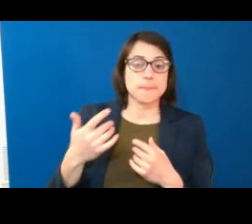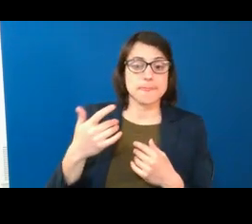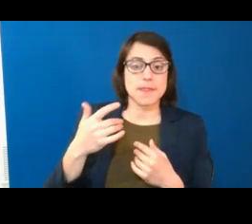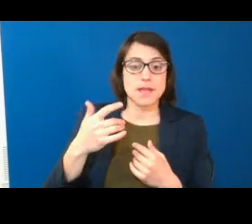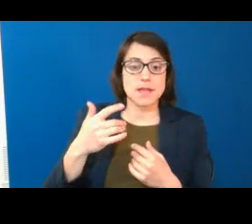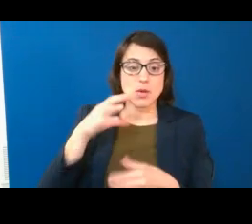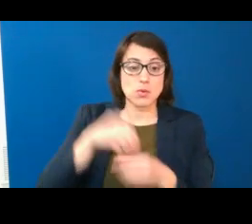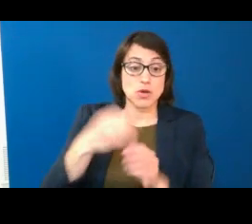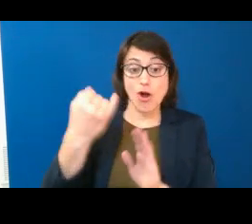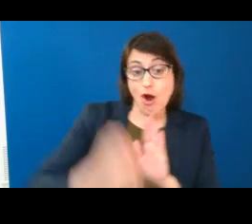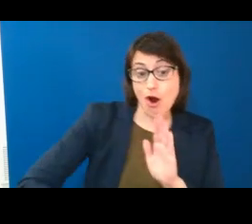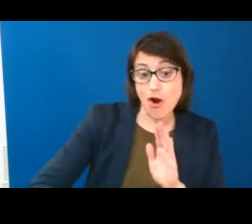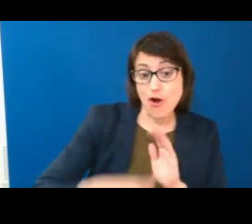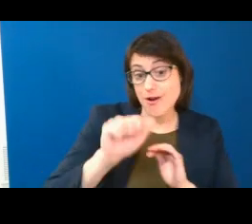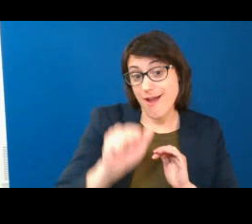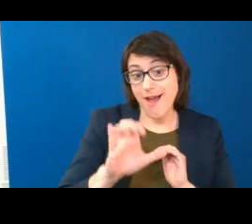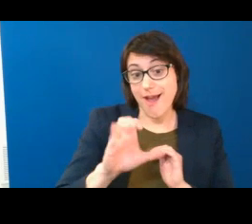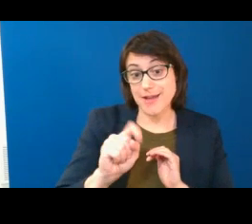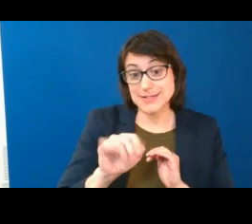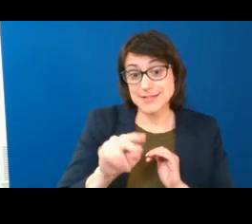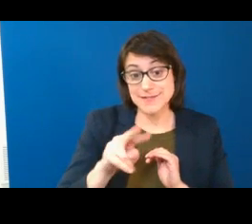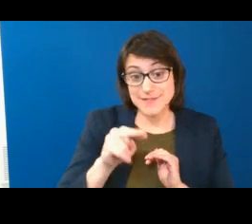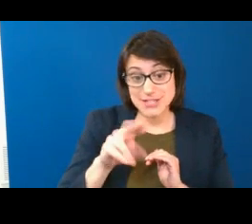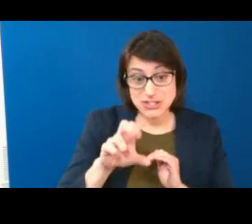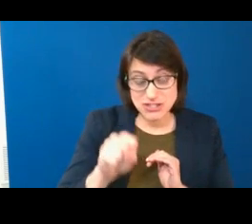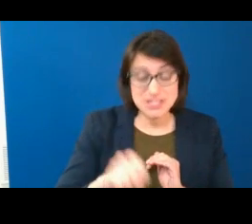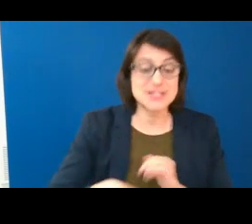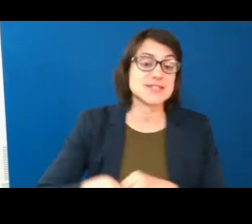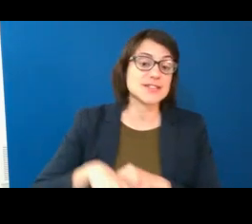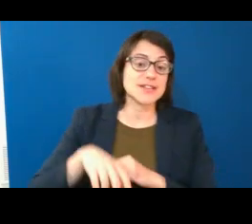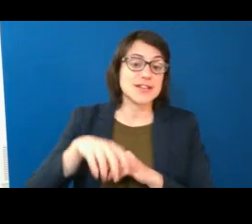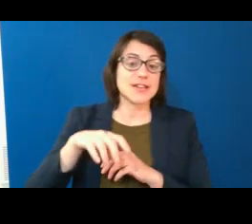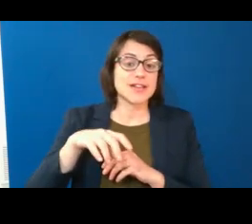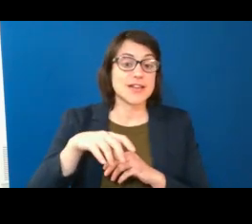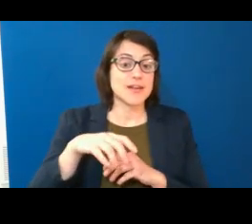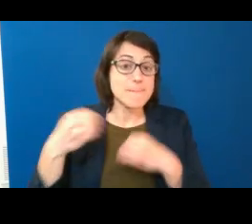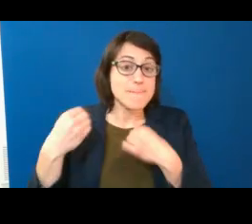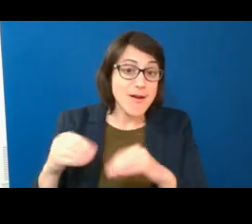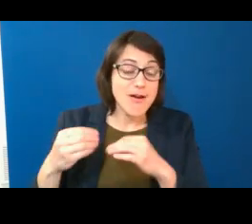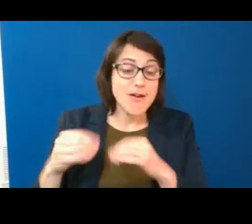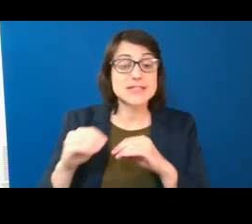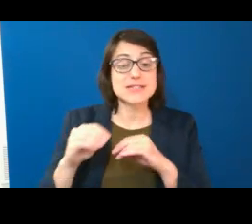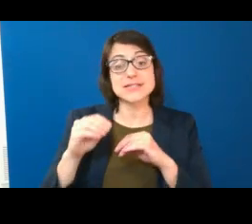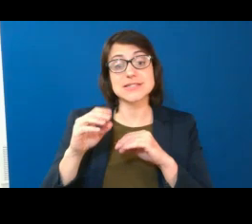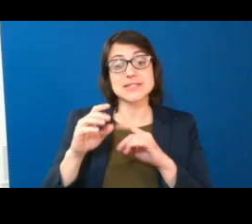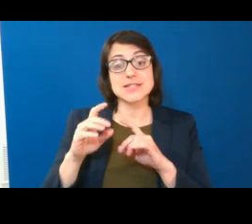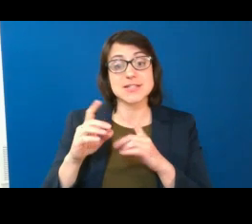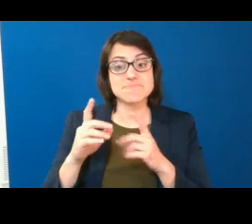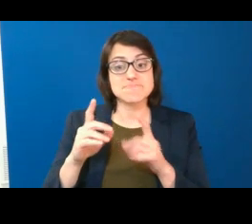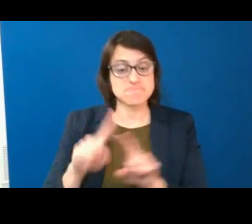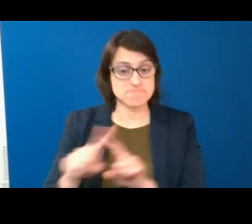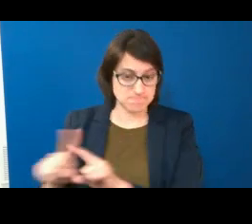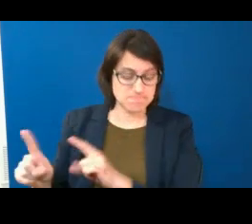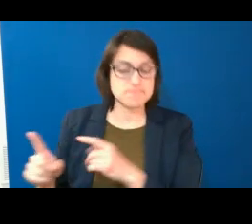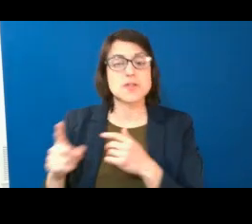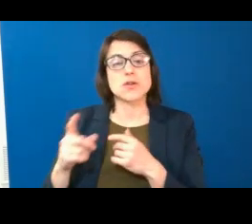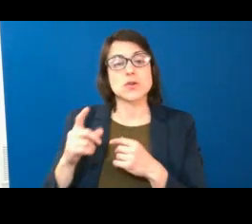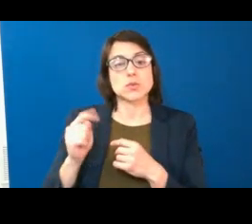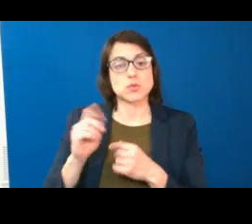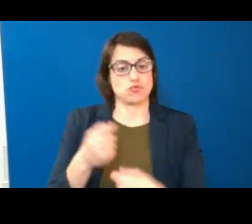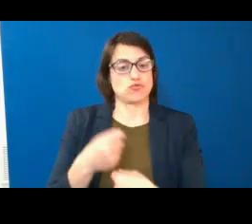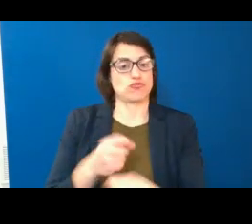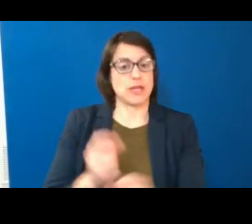the community and create, a community that's going to support and value plastic-free businesses.